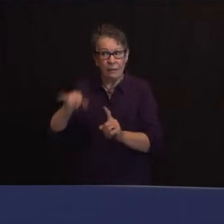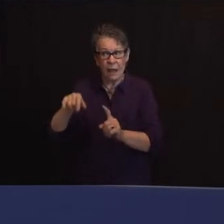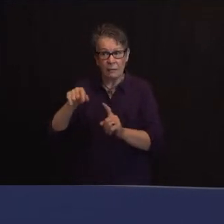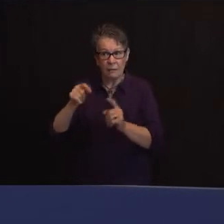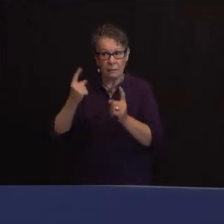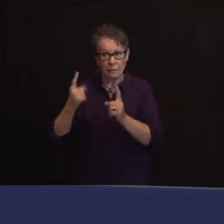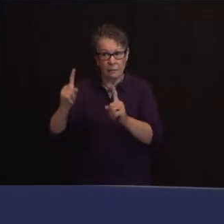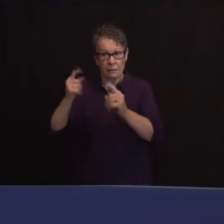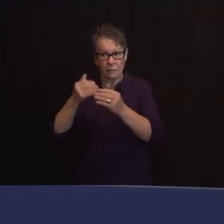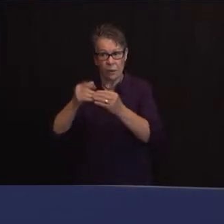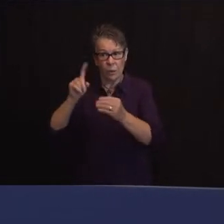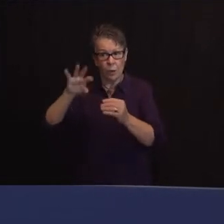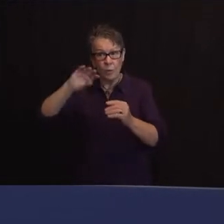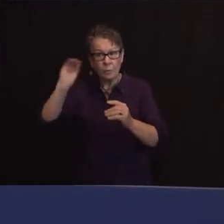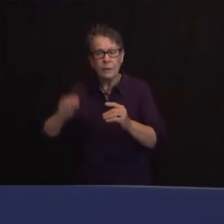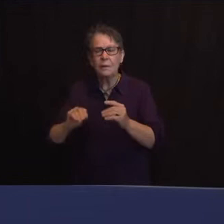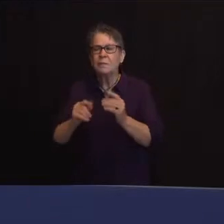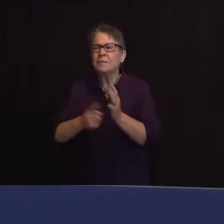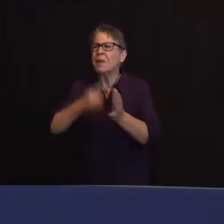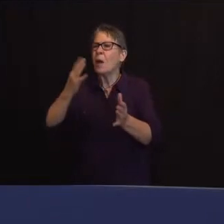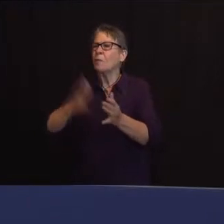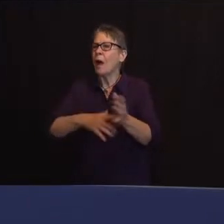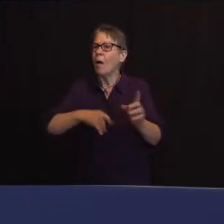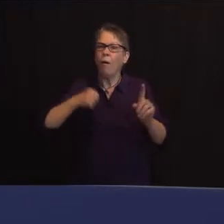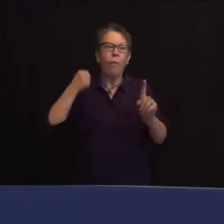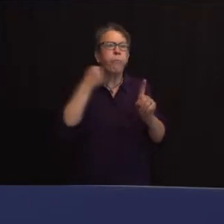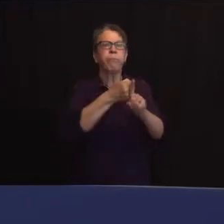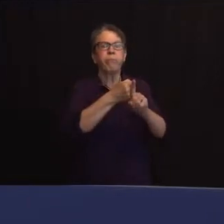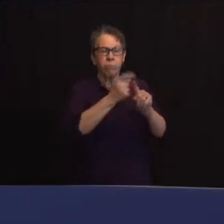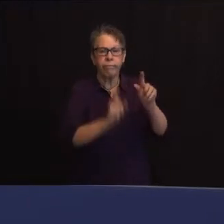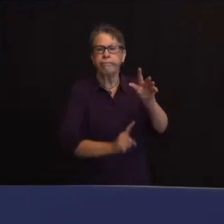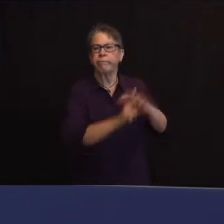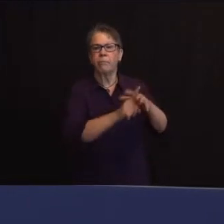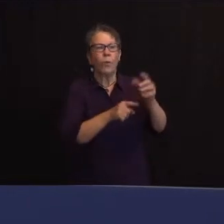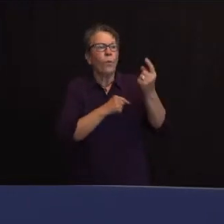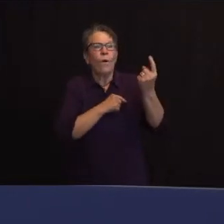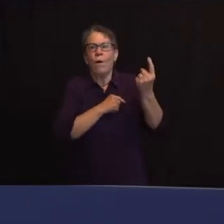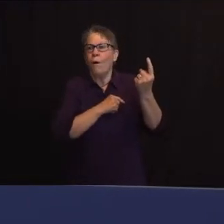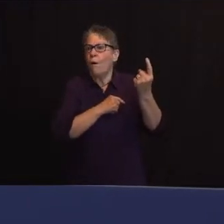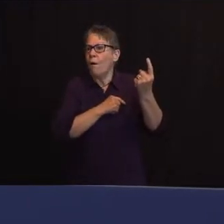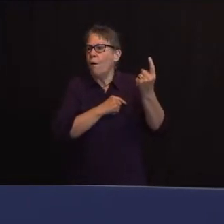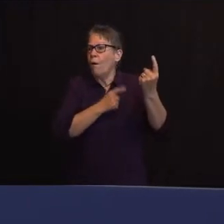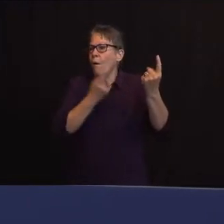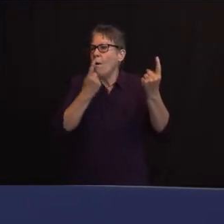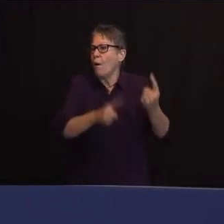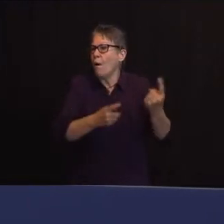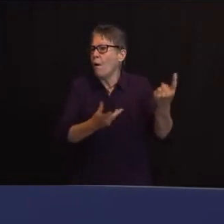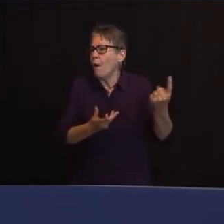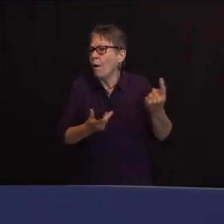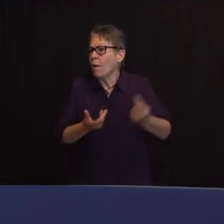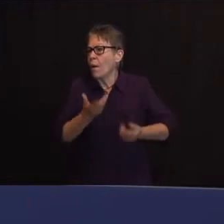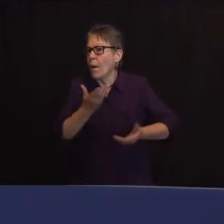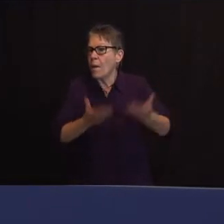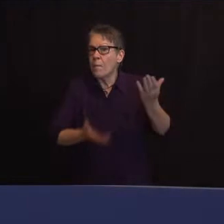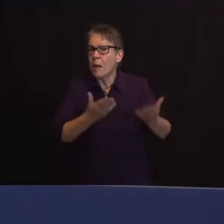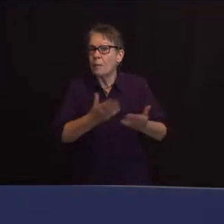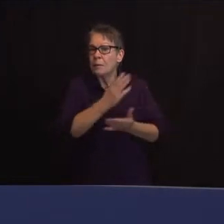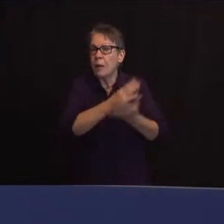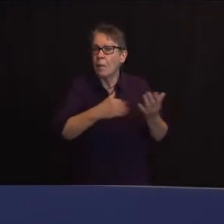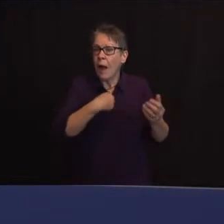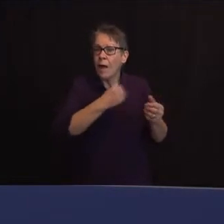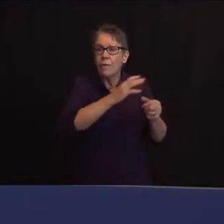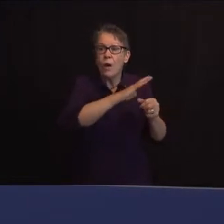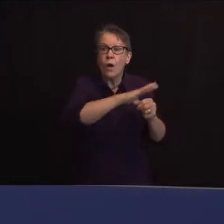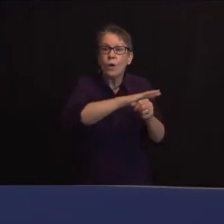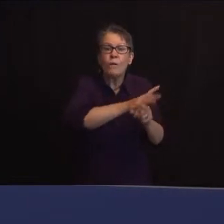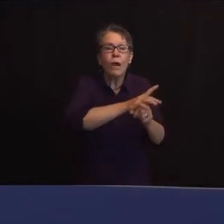cases that are either contracted COVID-19 before they got vaccinated or were exposed